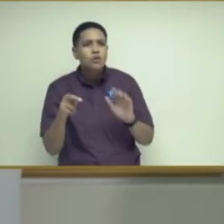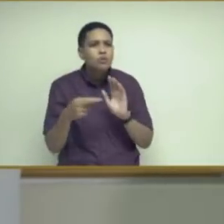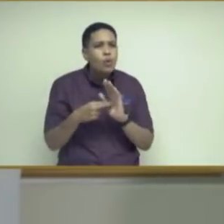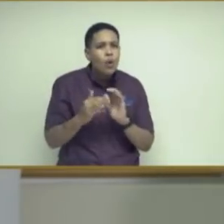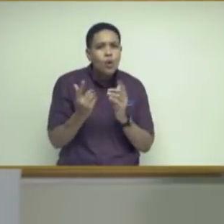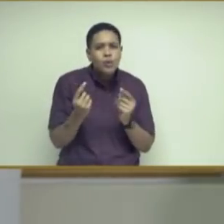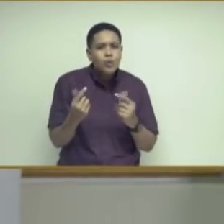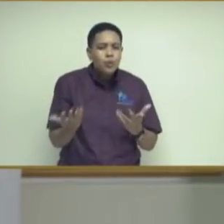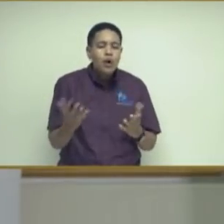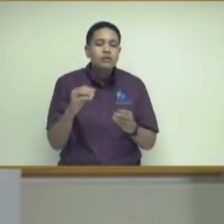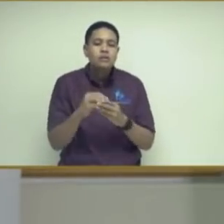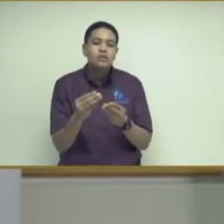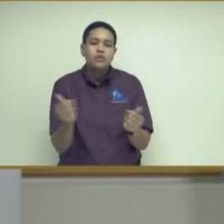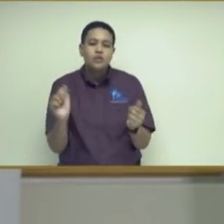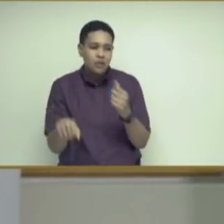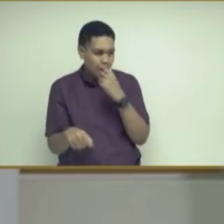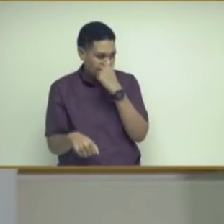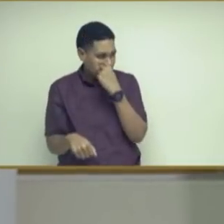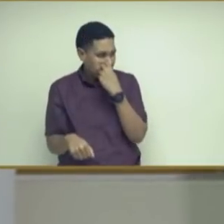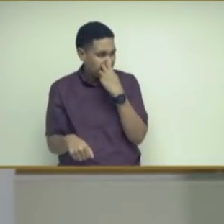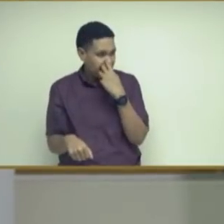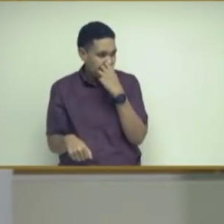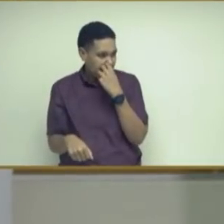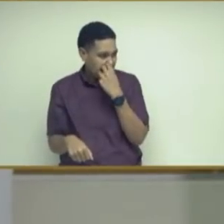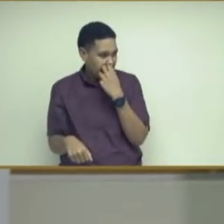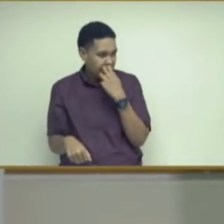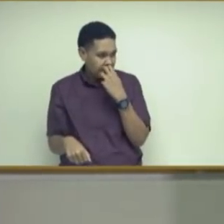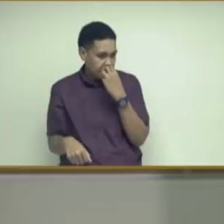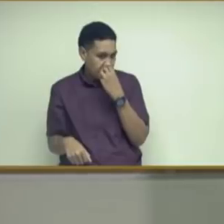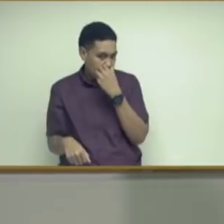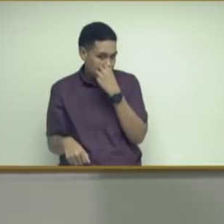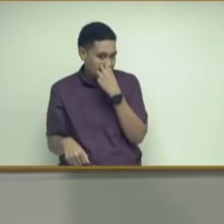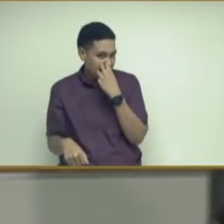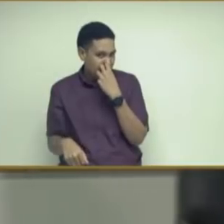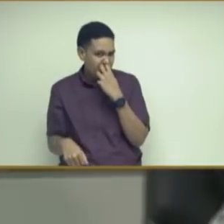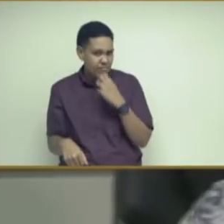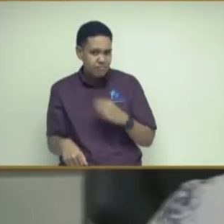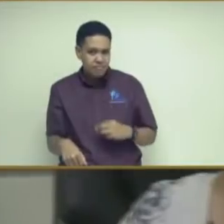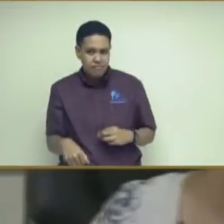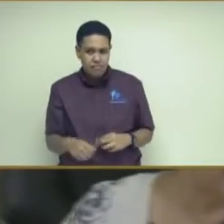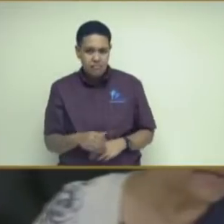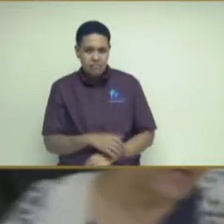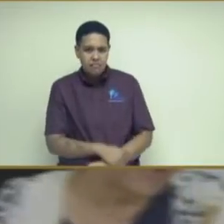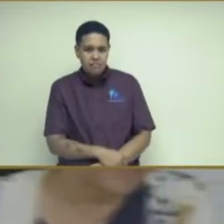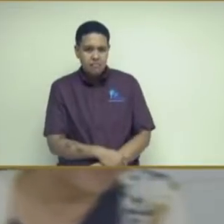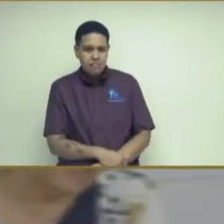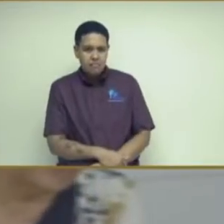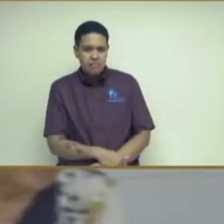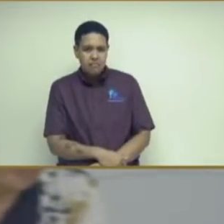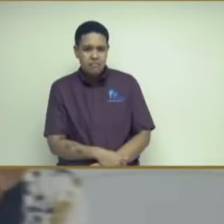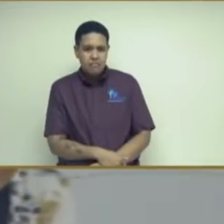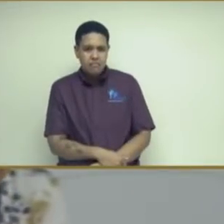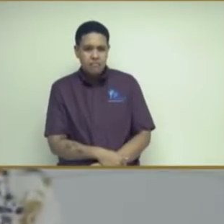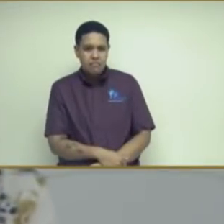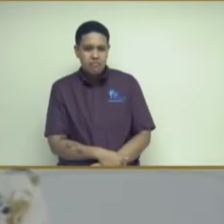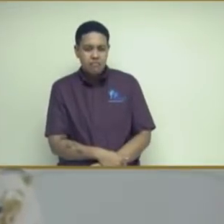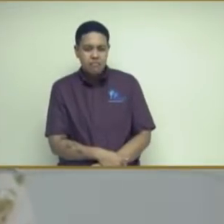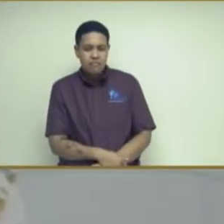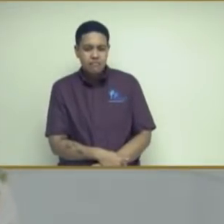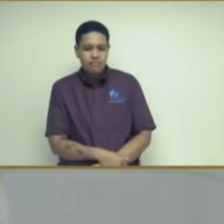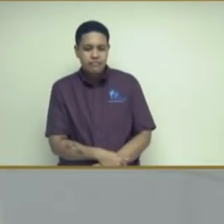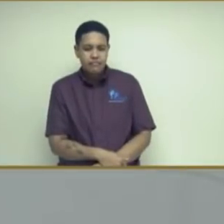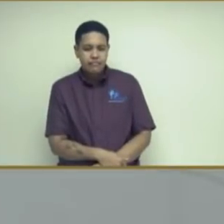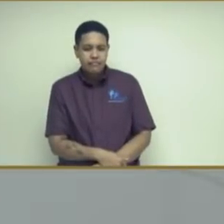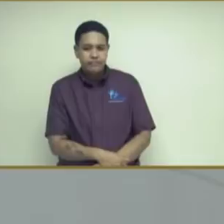solution. I just want to add, I would just want to add that many times you